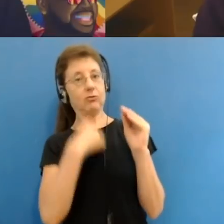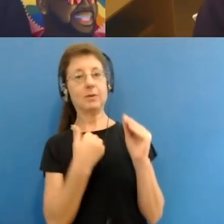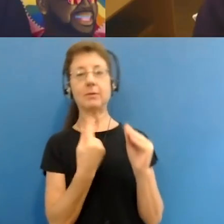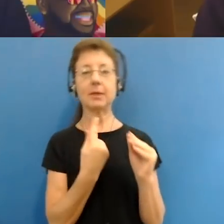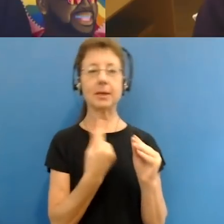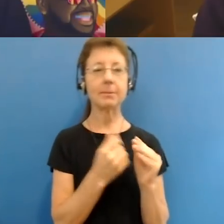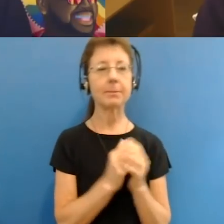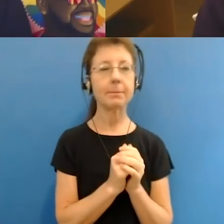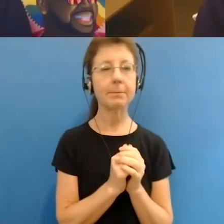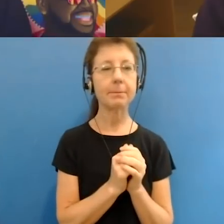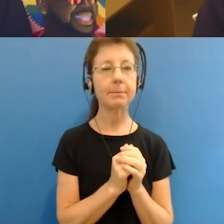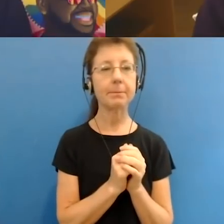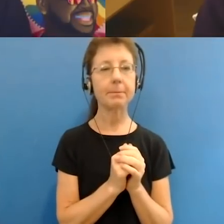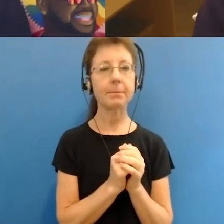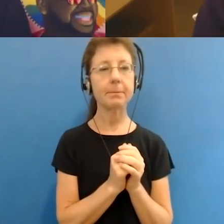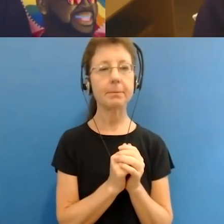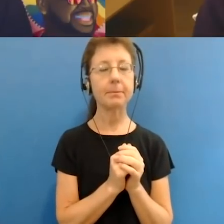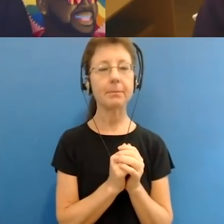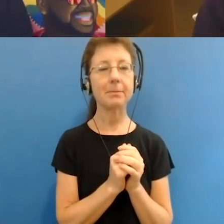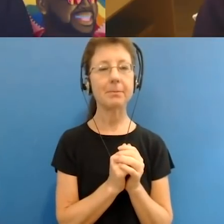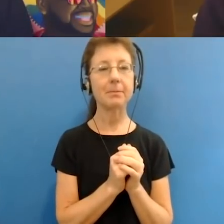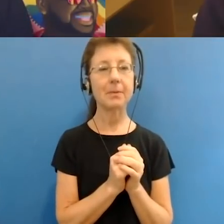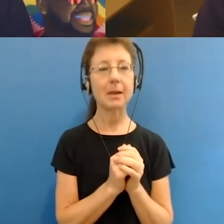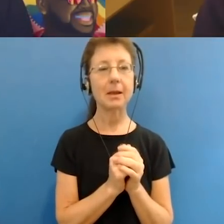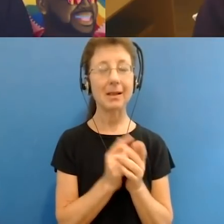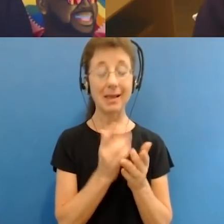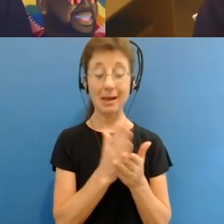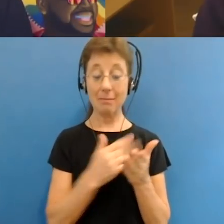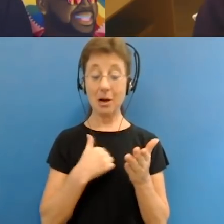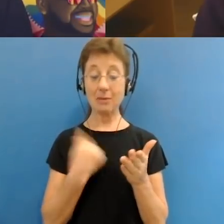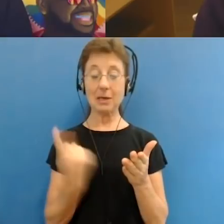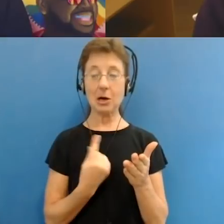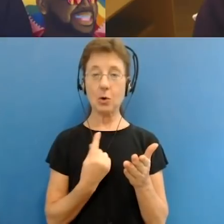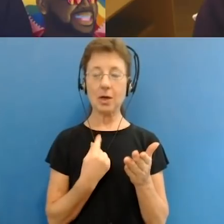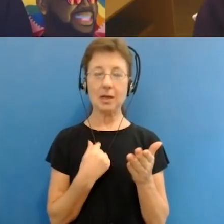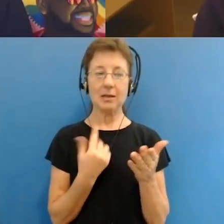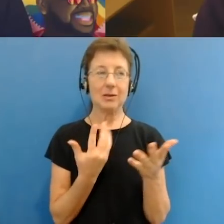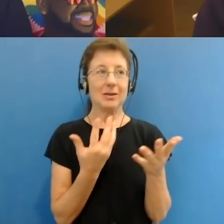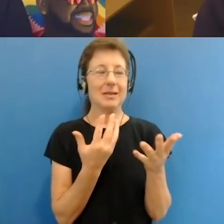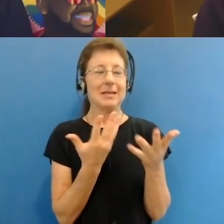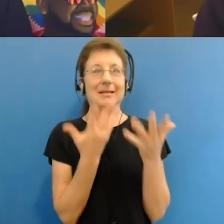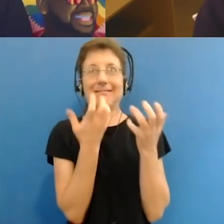and there's a part of me that's always desperate to be taught.